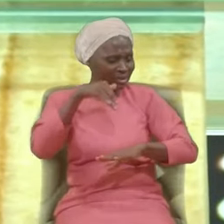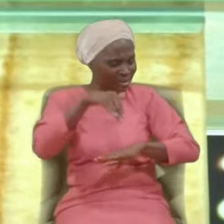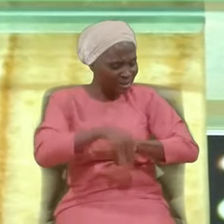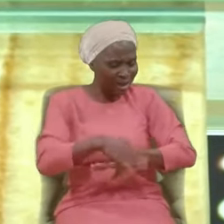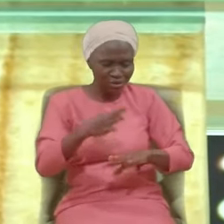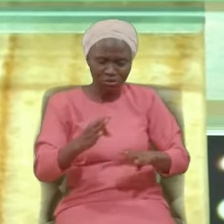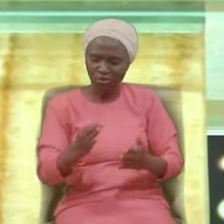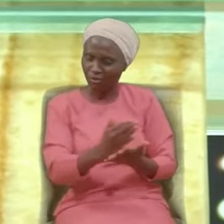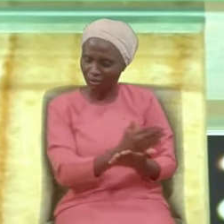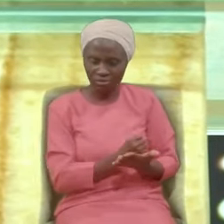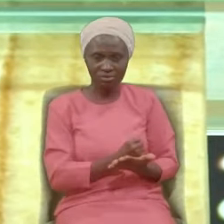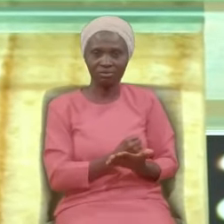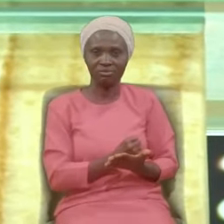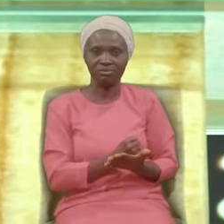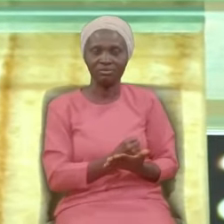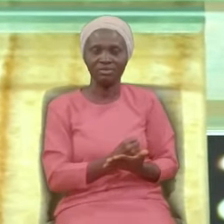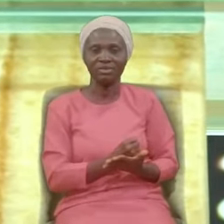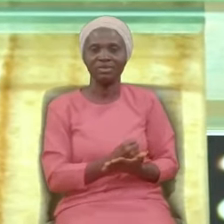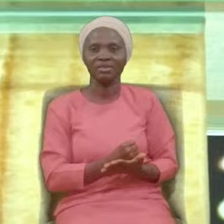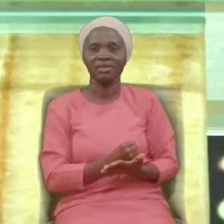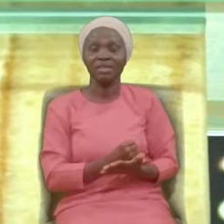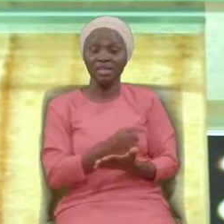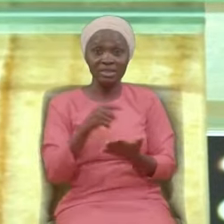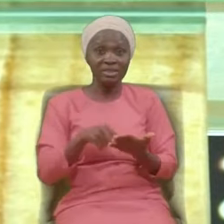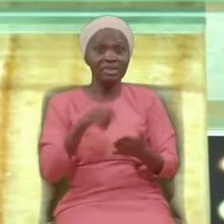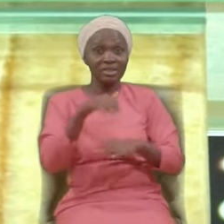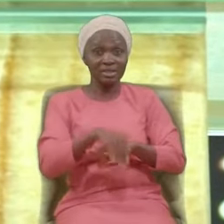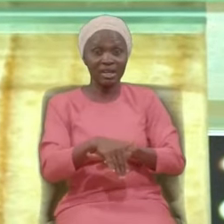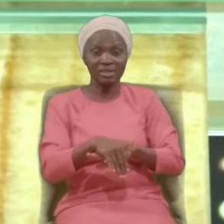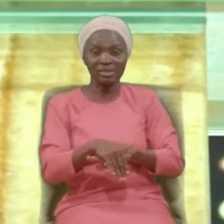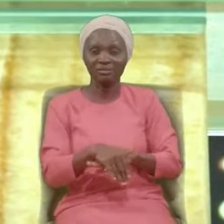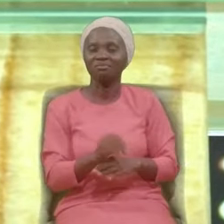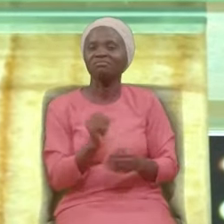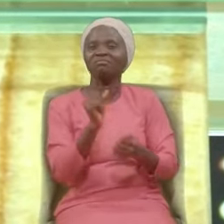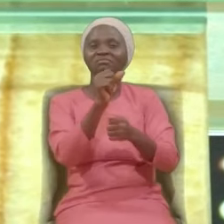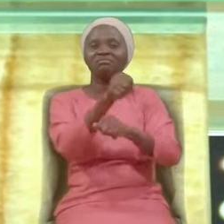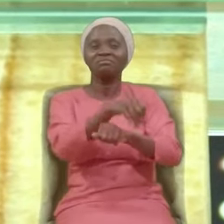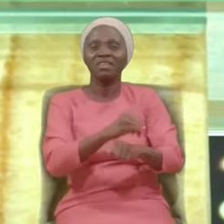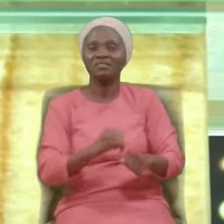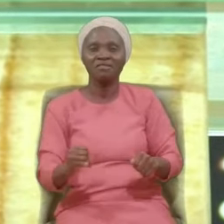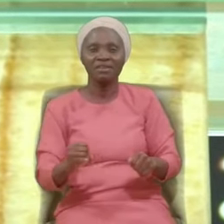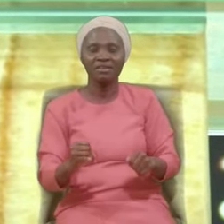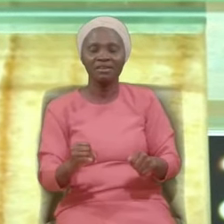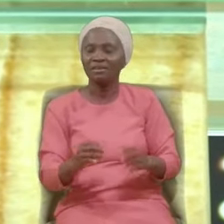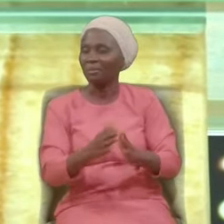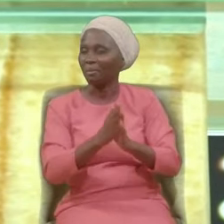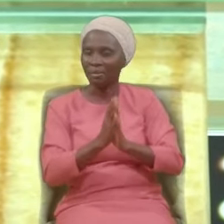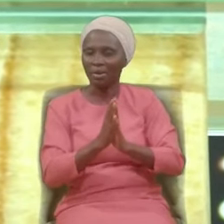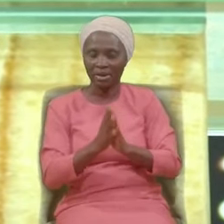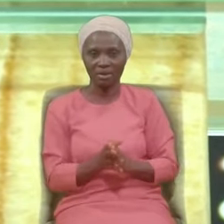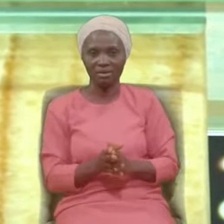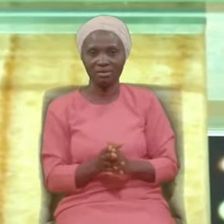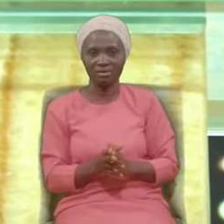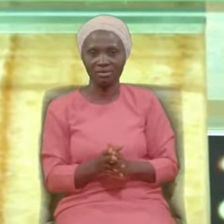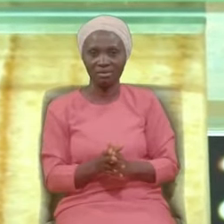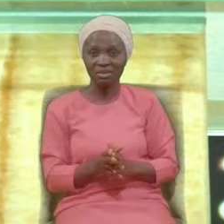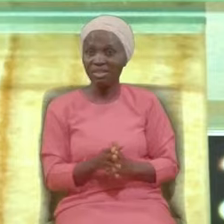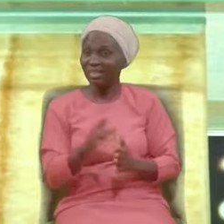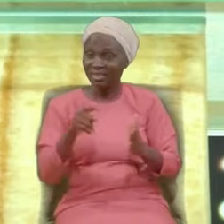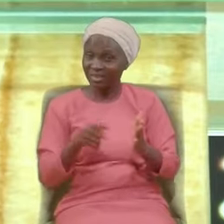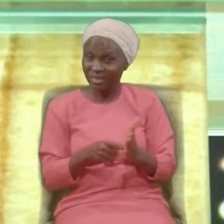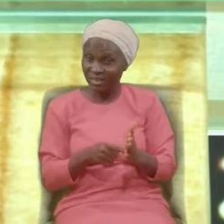prayer. Tonight, prevailing prayer. This one is not come next time. Come next